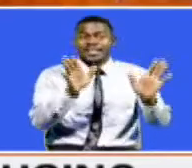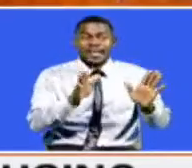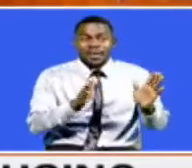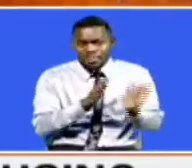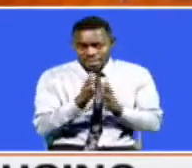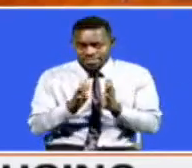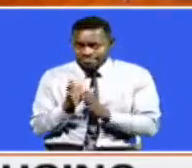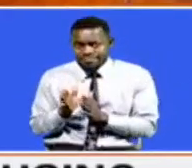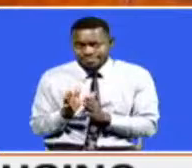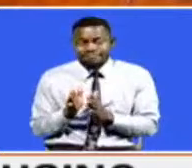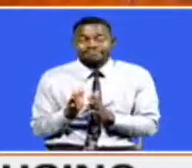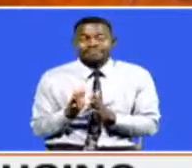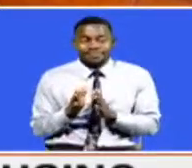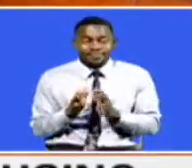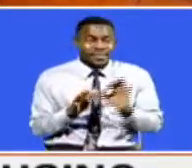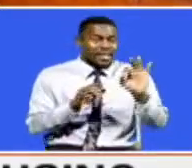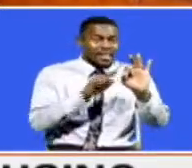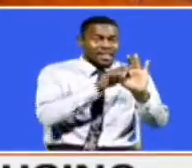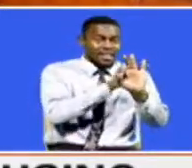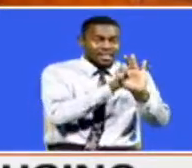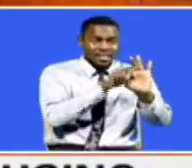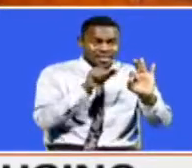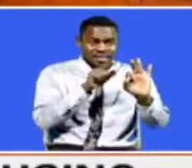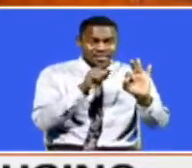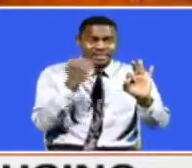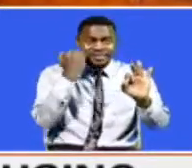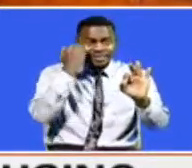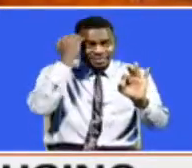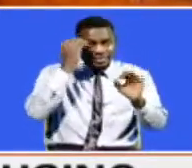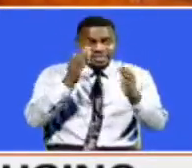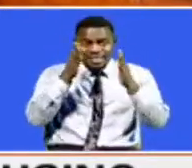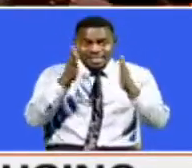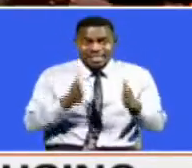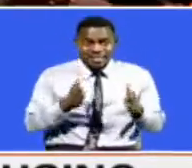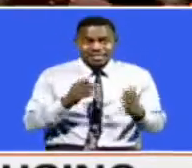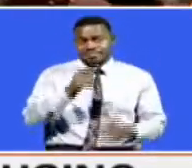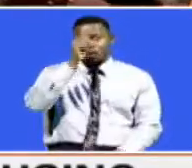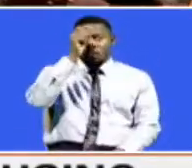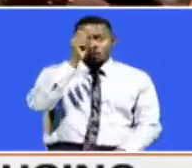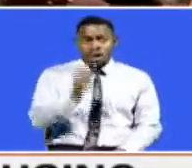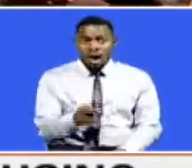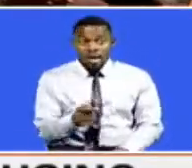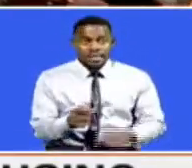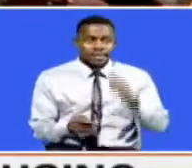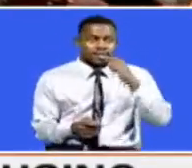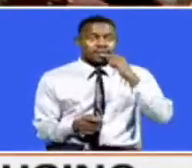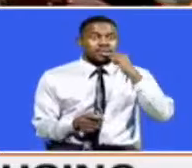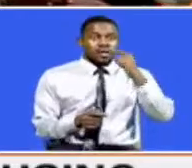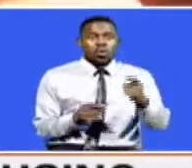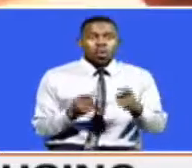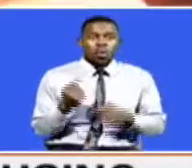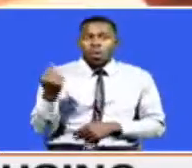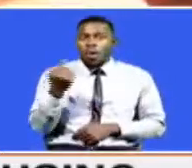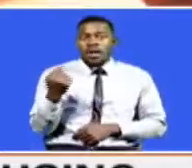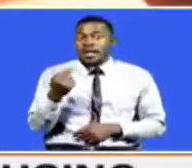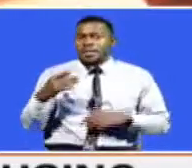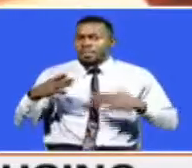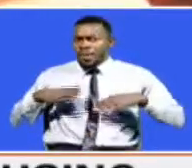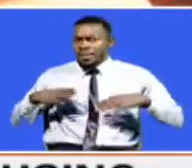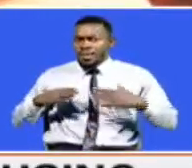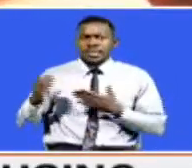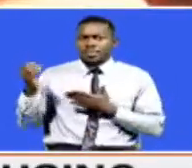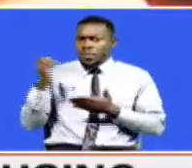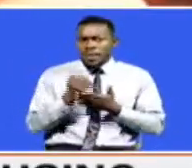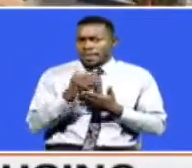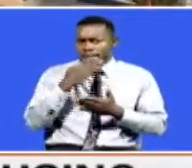do it. The three-judge bench termed the levy discriminatory as it targets only Kenyans employed while excluding those in the